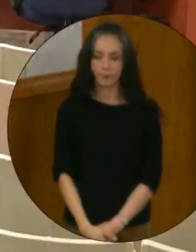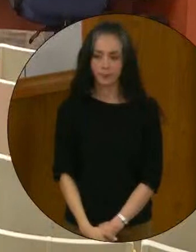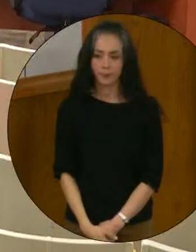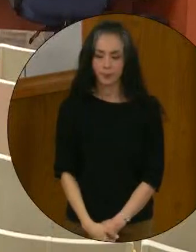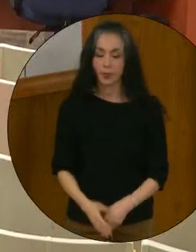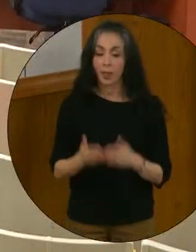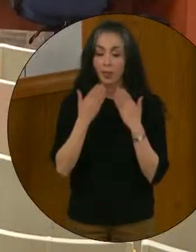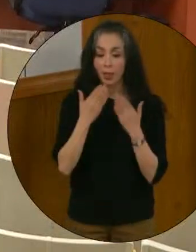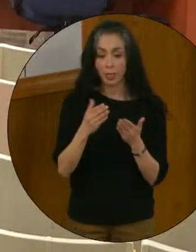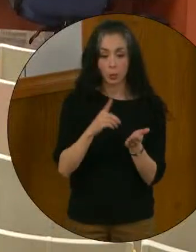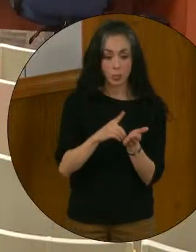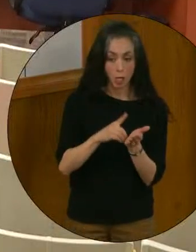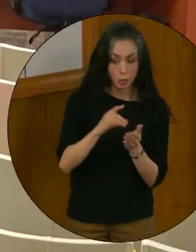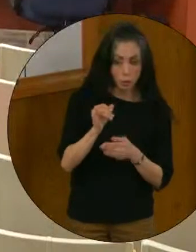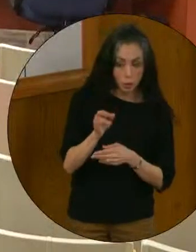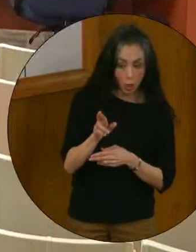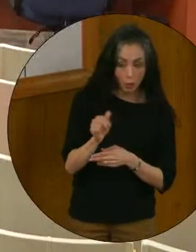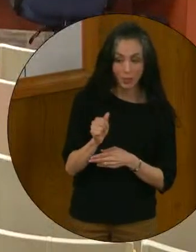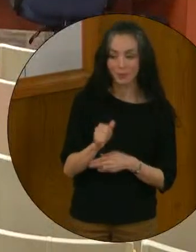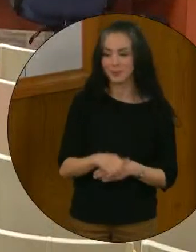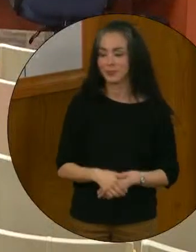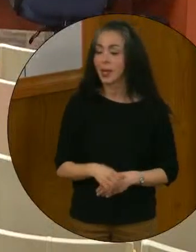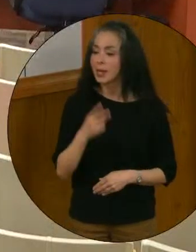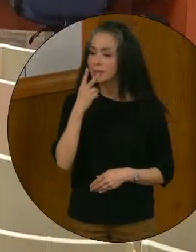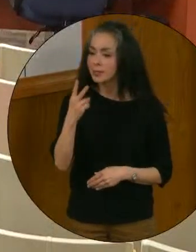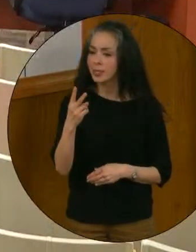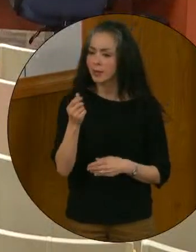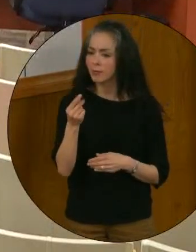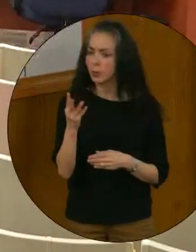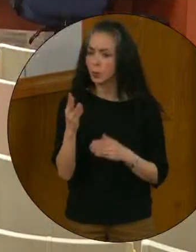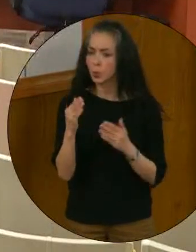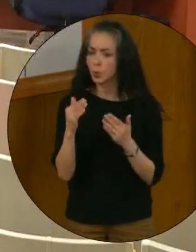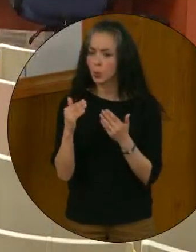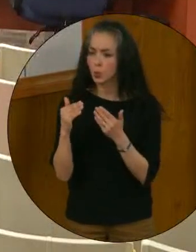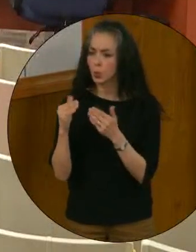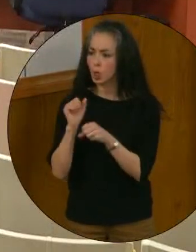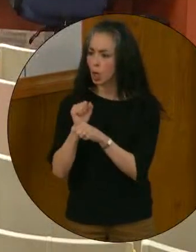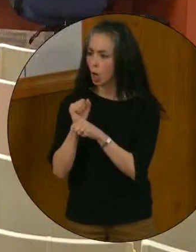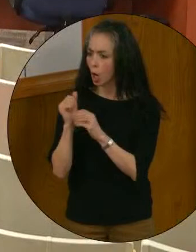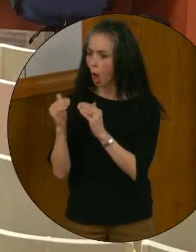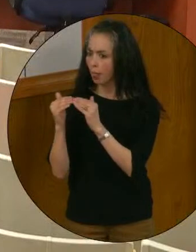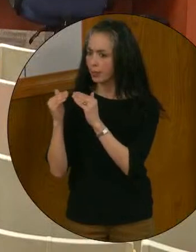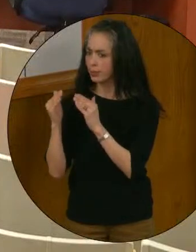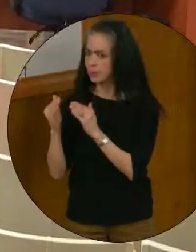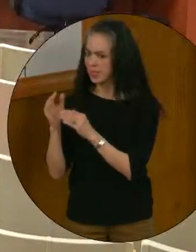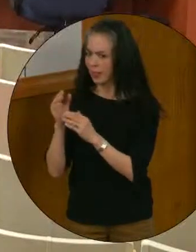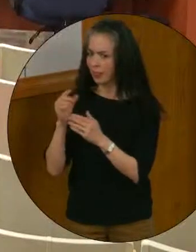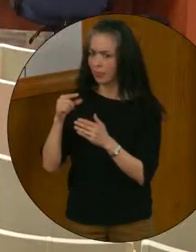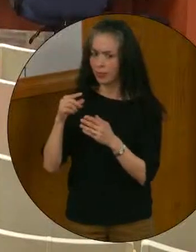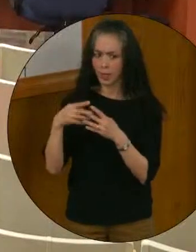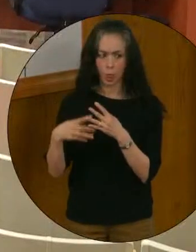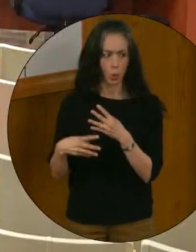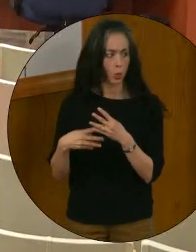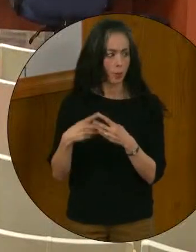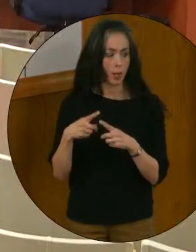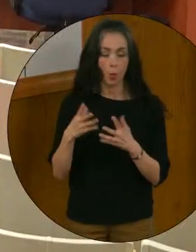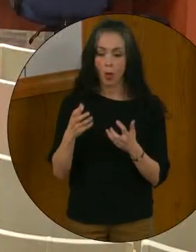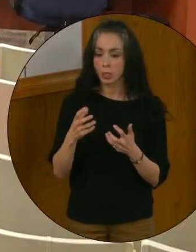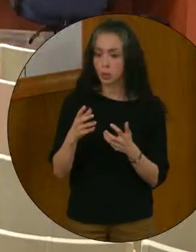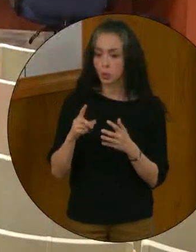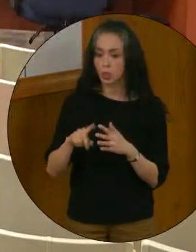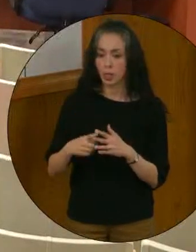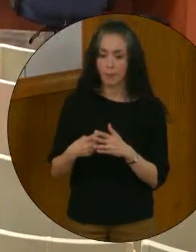Thank you, Dr. Jara. I see a couple of colleagues in the queue already. However, I want to jump in